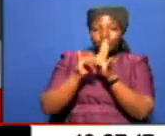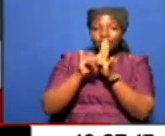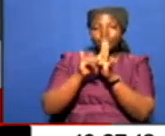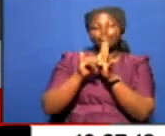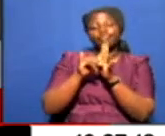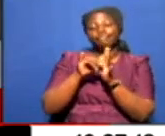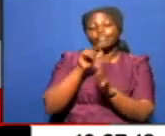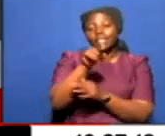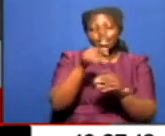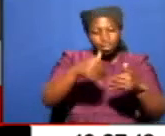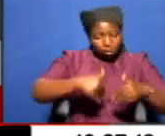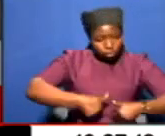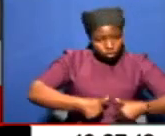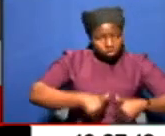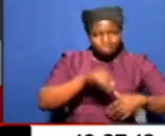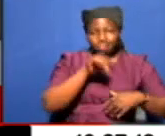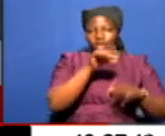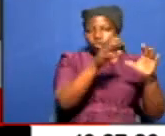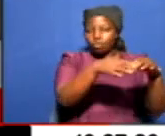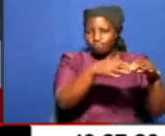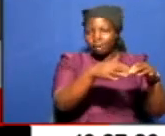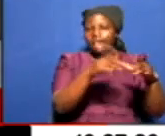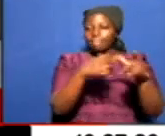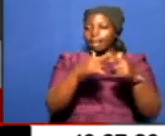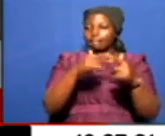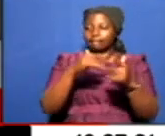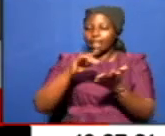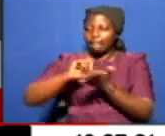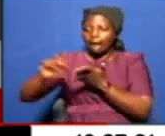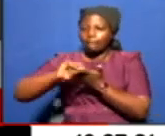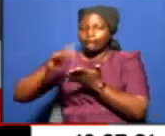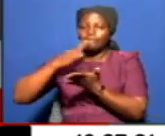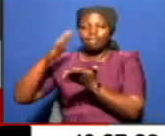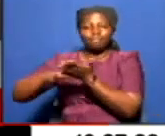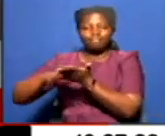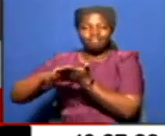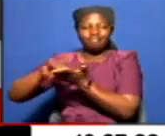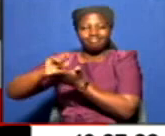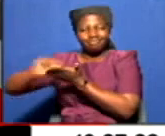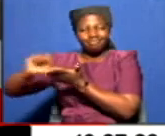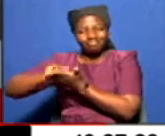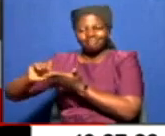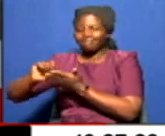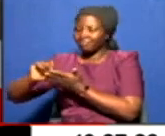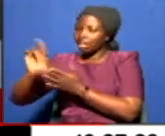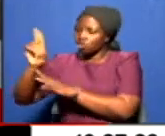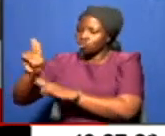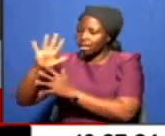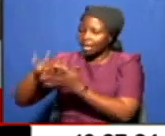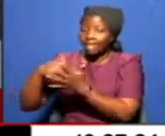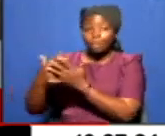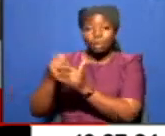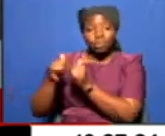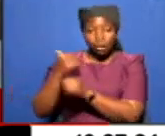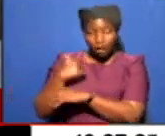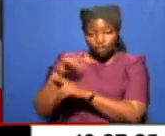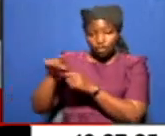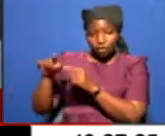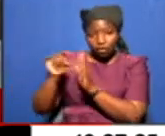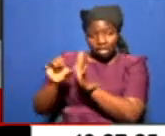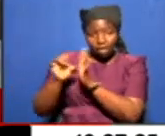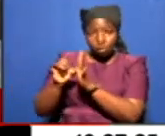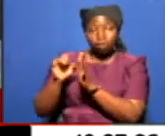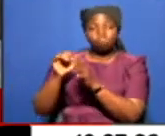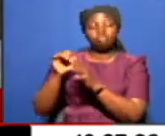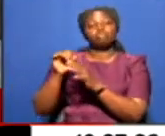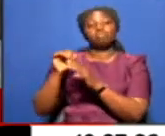we identify these young people, these groups, and we write letters and use the kind of networks that we have, such as the National Counterterrorism Center, the State Department of